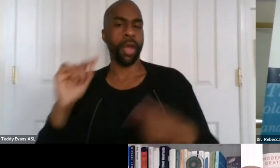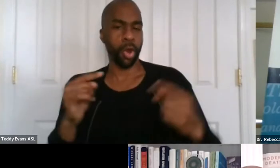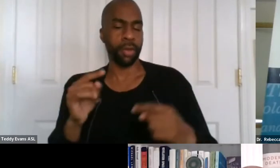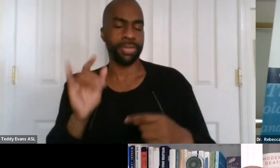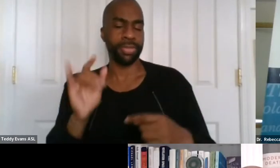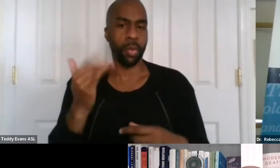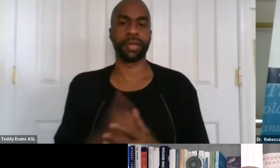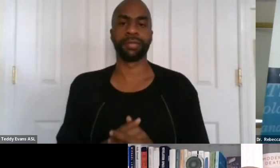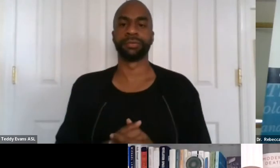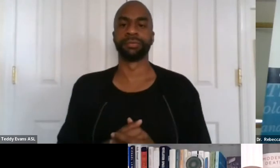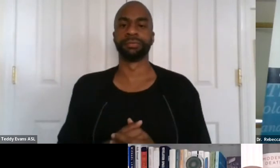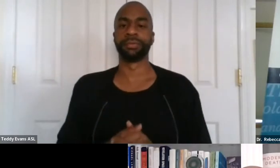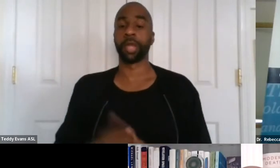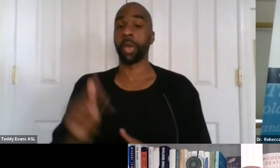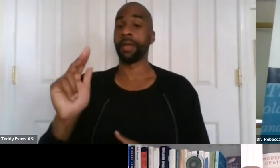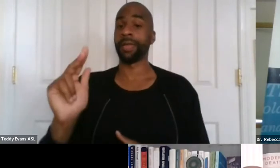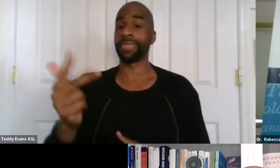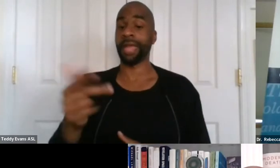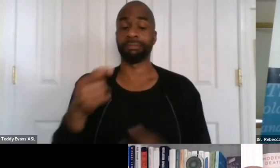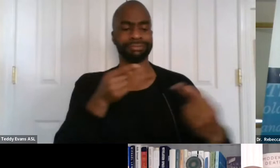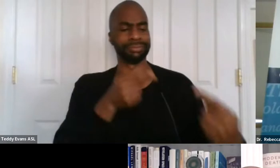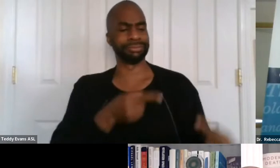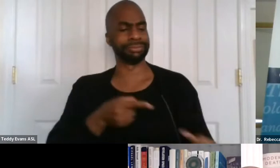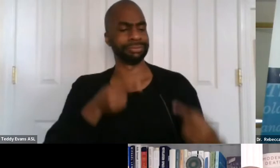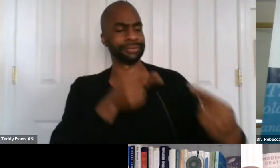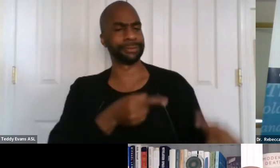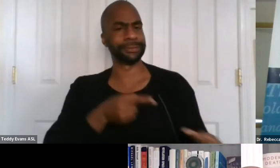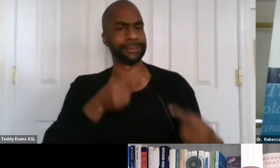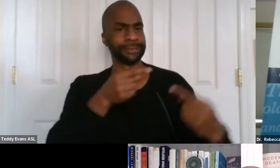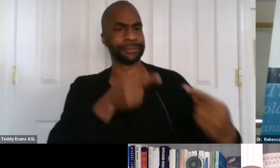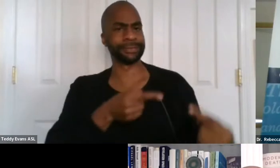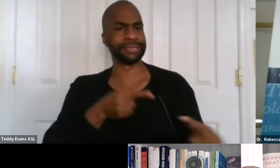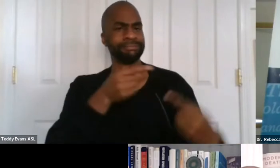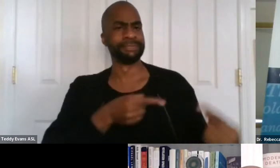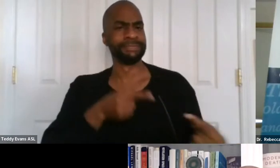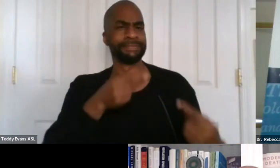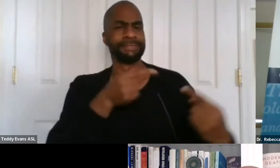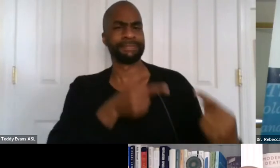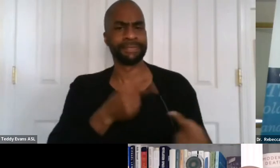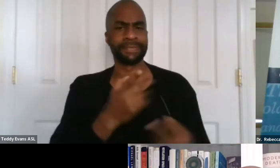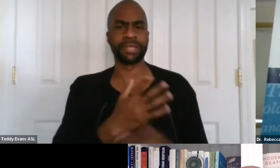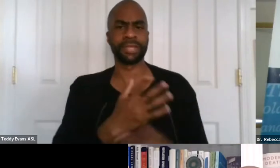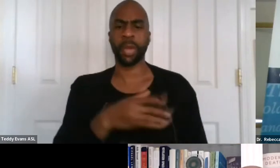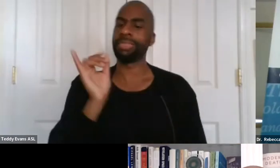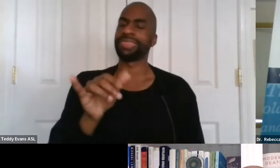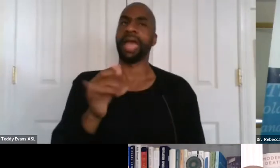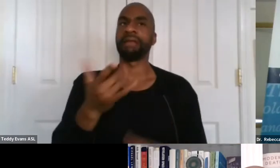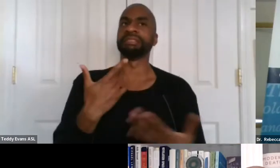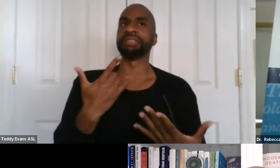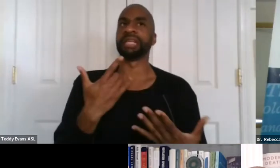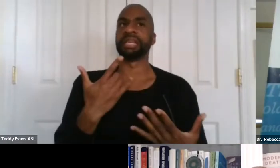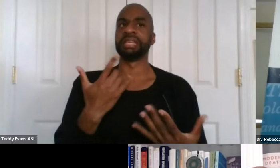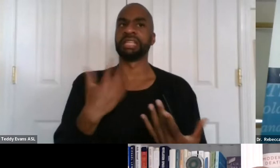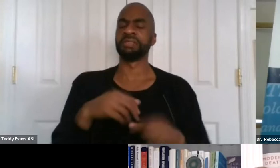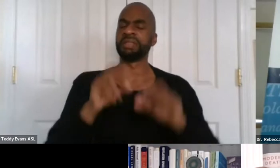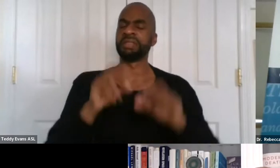this third phenomenon called suffering, which is almost the, what I might call the interpretation of pain, the interpretation